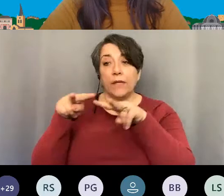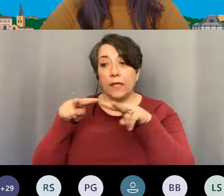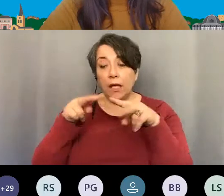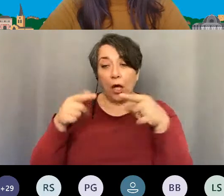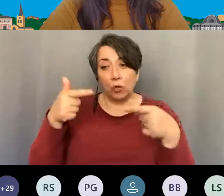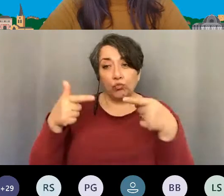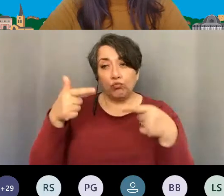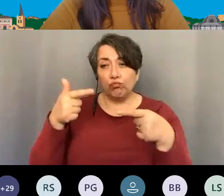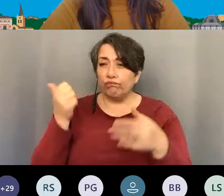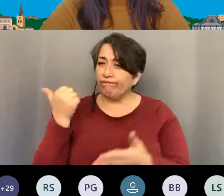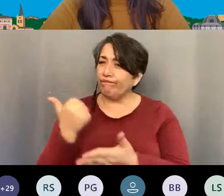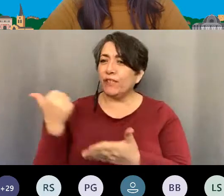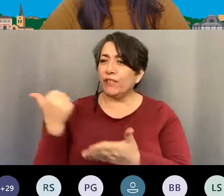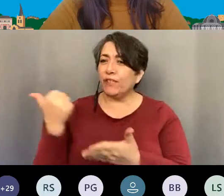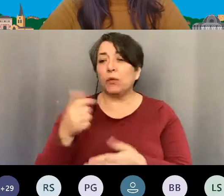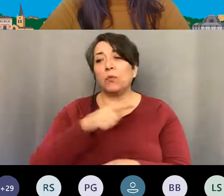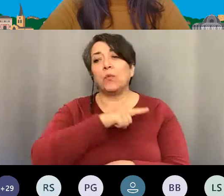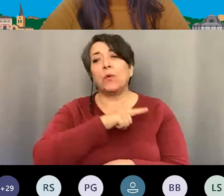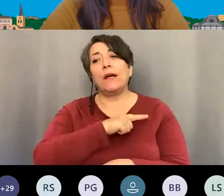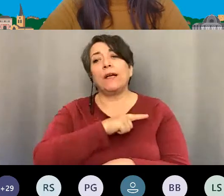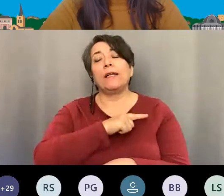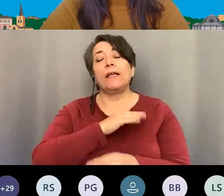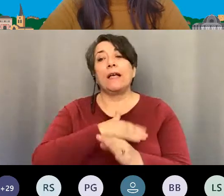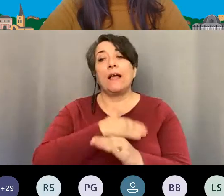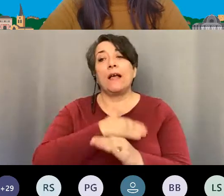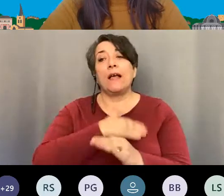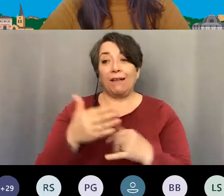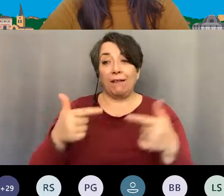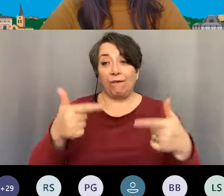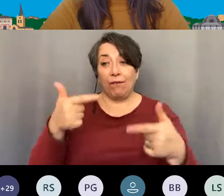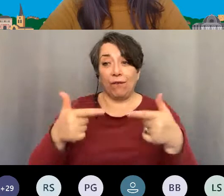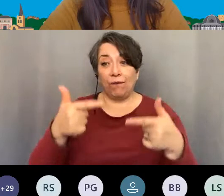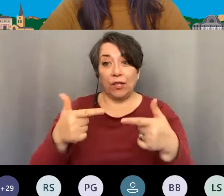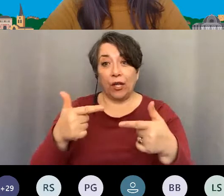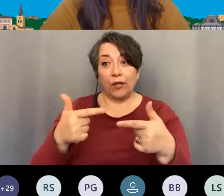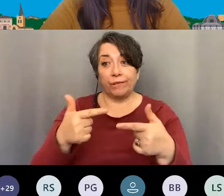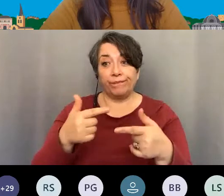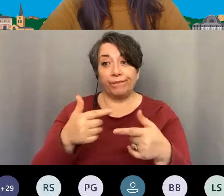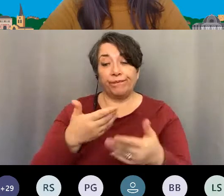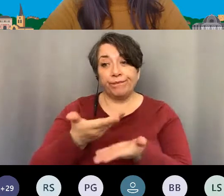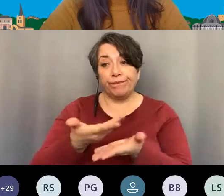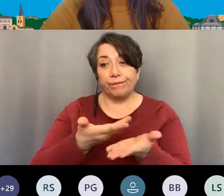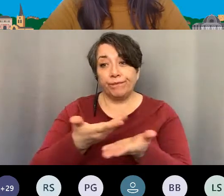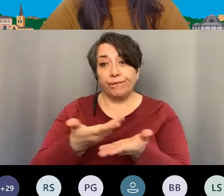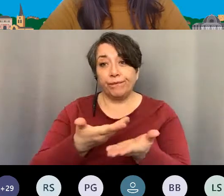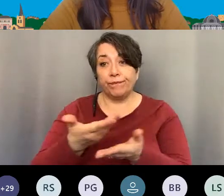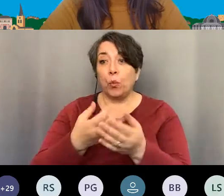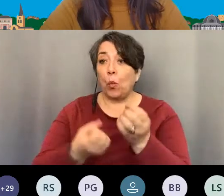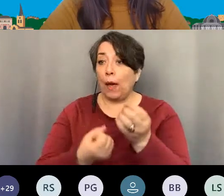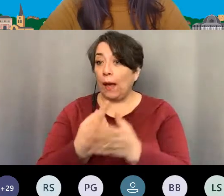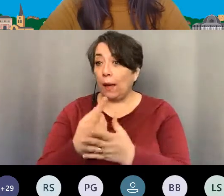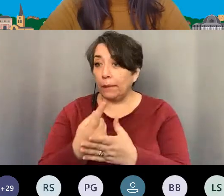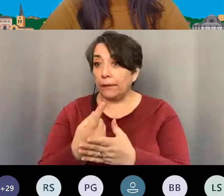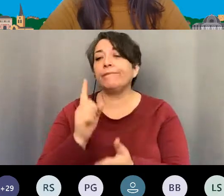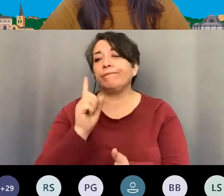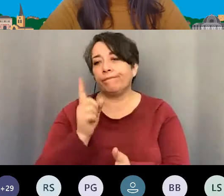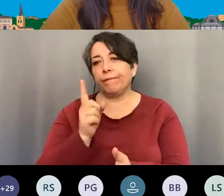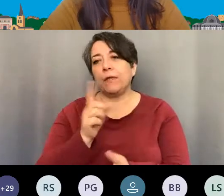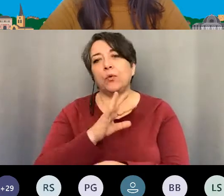for us, because at the end of every single video consultation, you would have exactly what you've just described about a patient